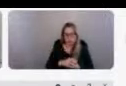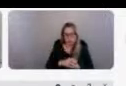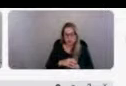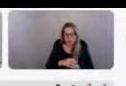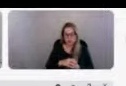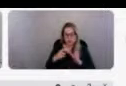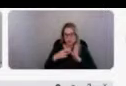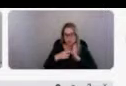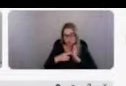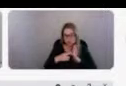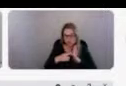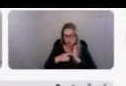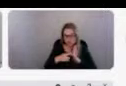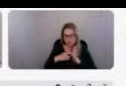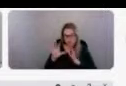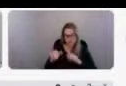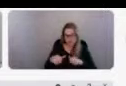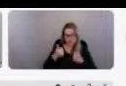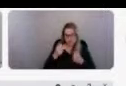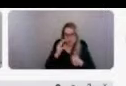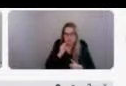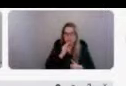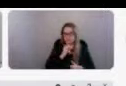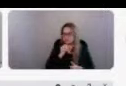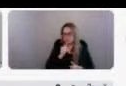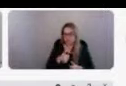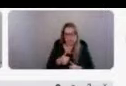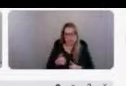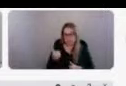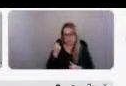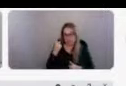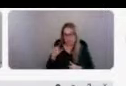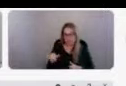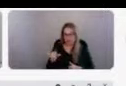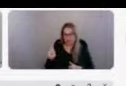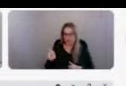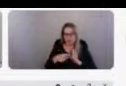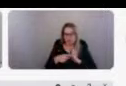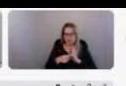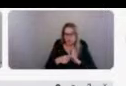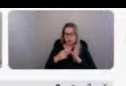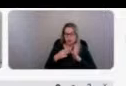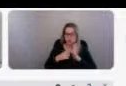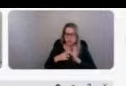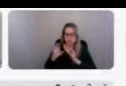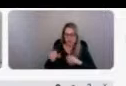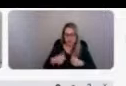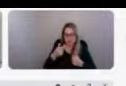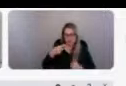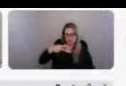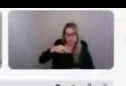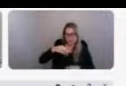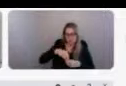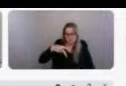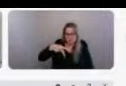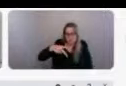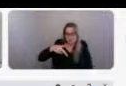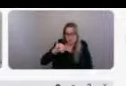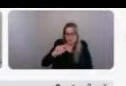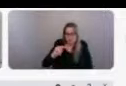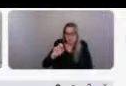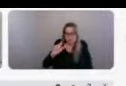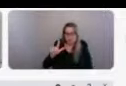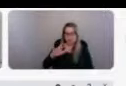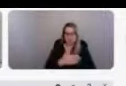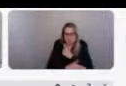representative if they live in mesa would not understand that they need a representative that lives in pinella county uh